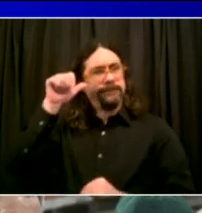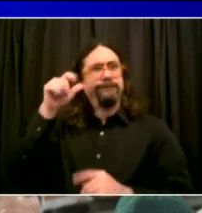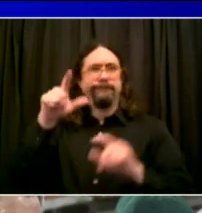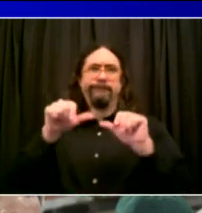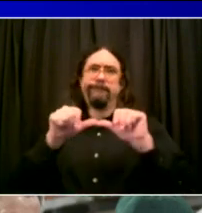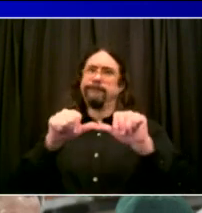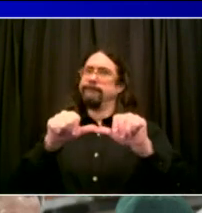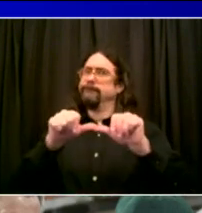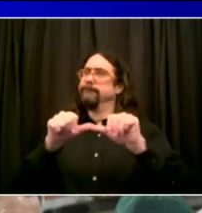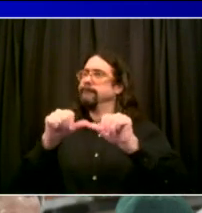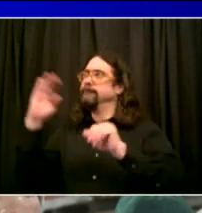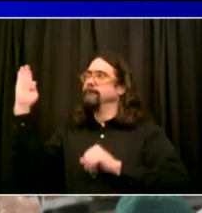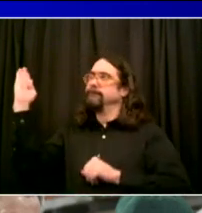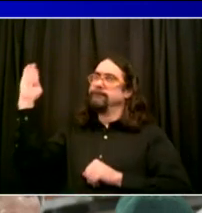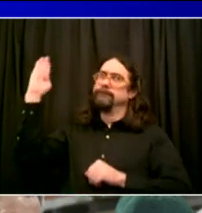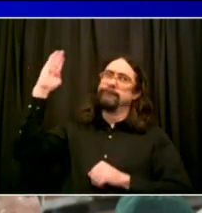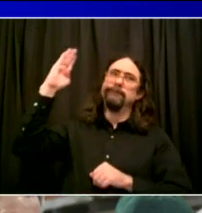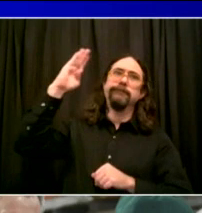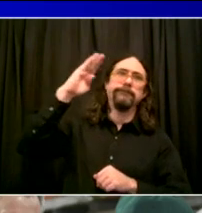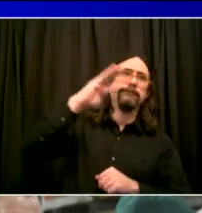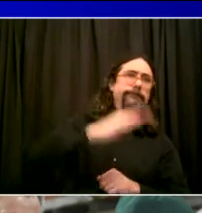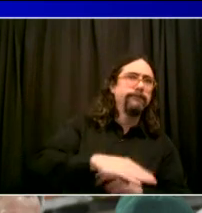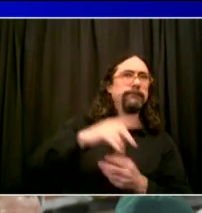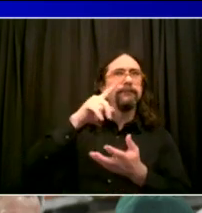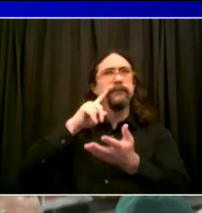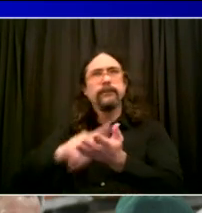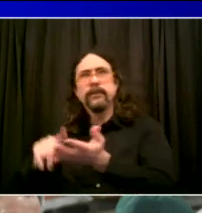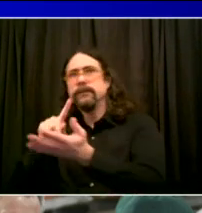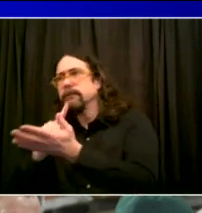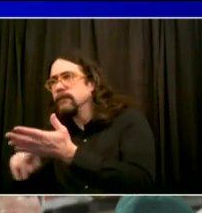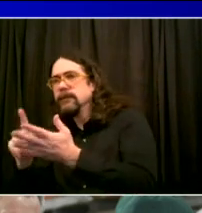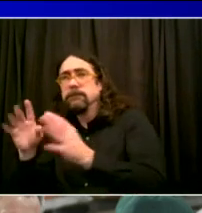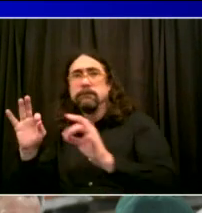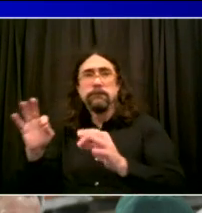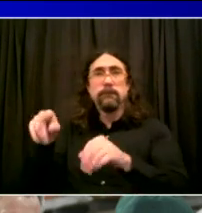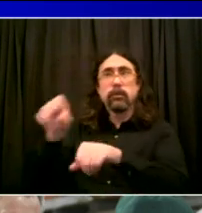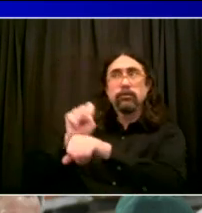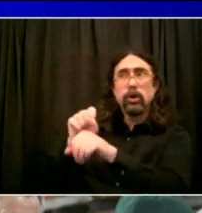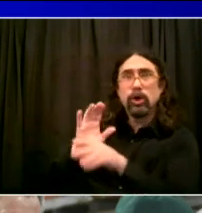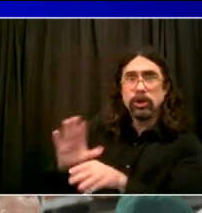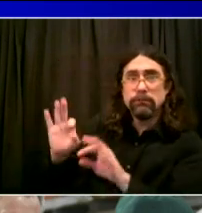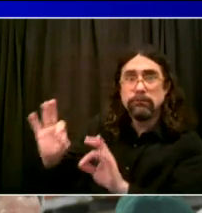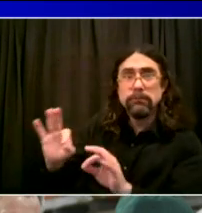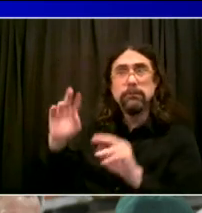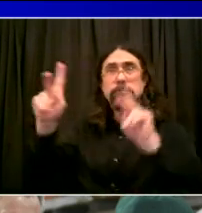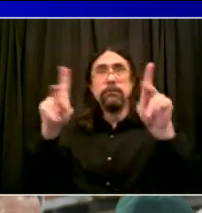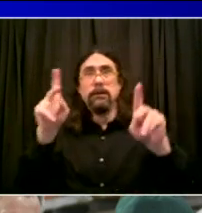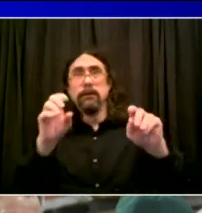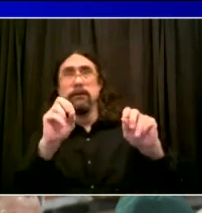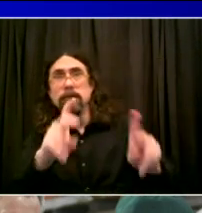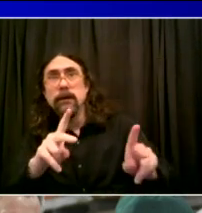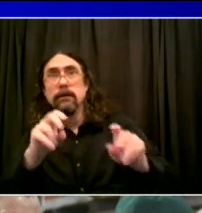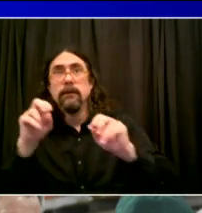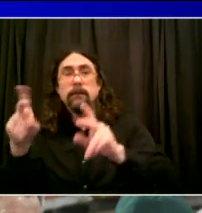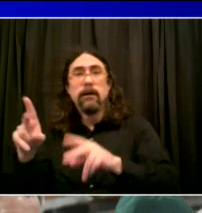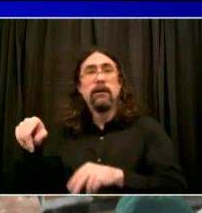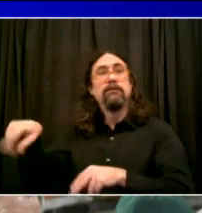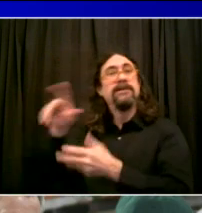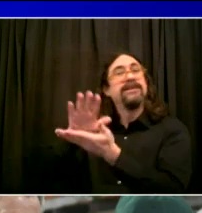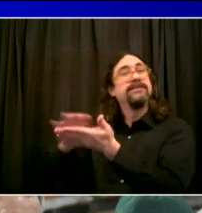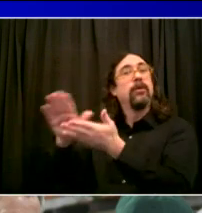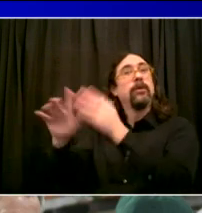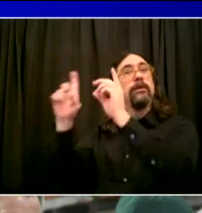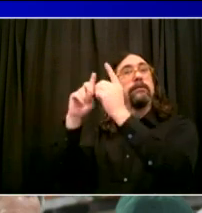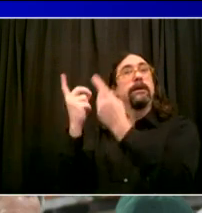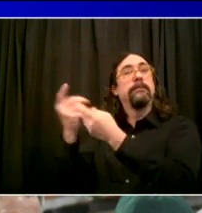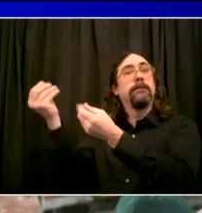by the sanitation plows. And even though there was more work to do for sure, folks felt that the effort was really good, and they could